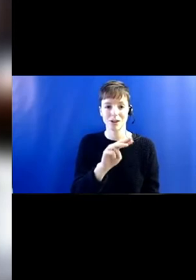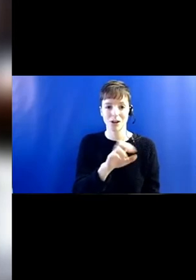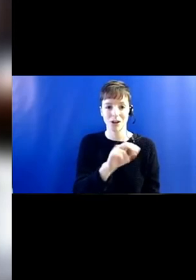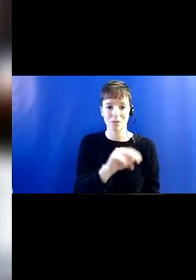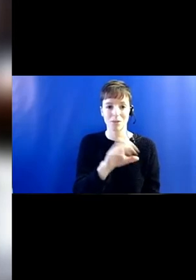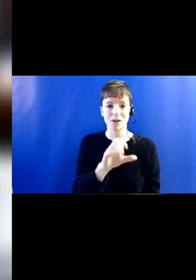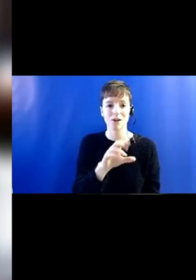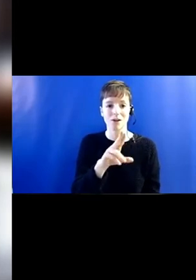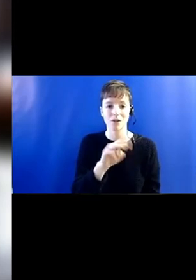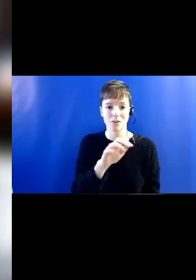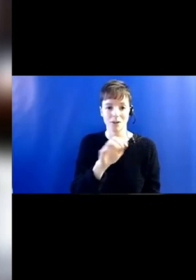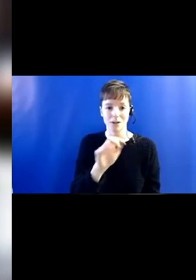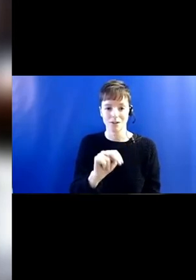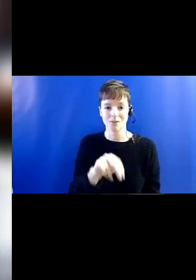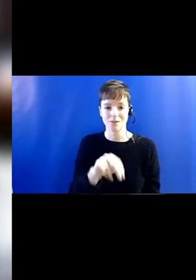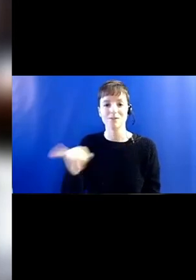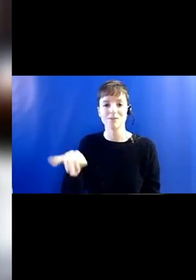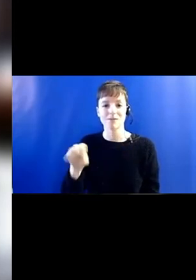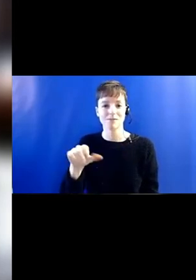Carroll.